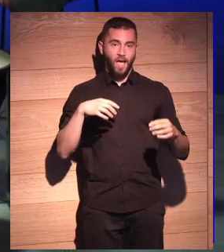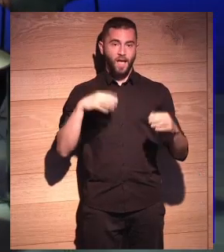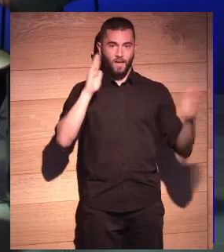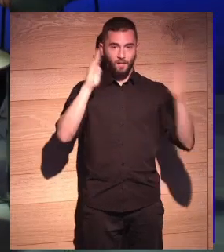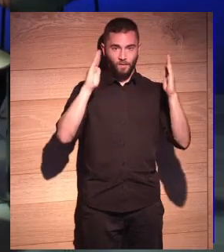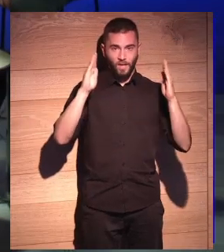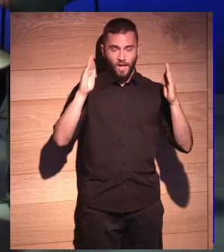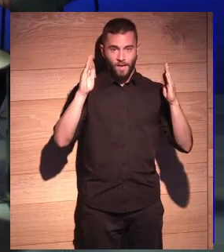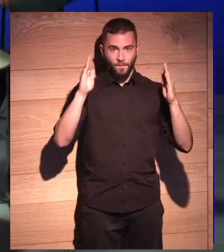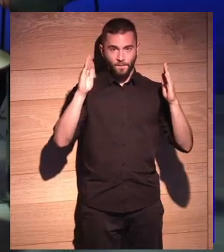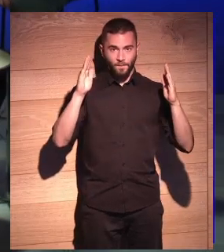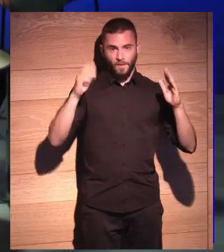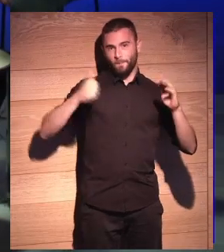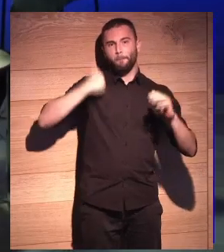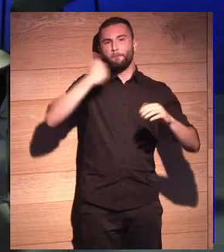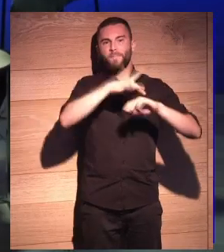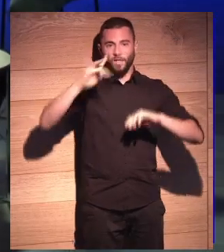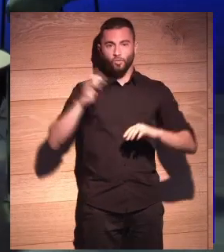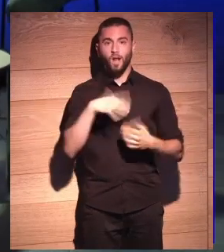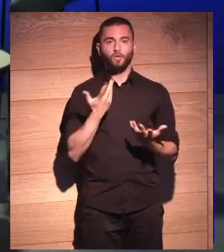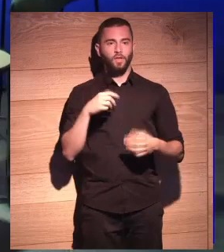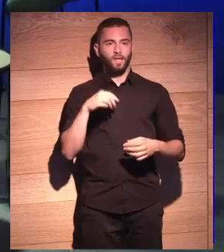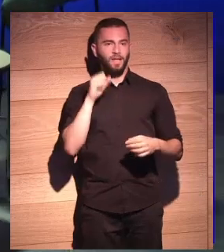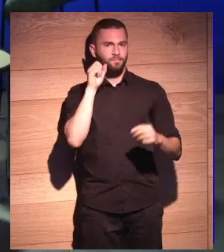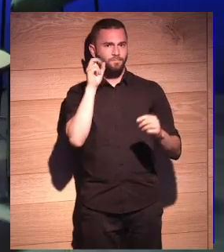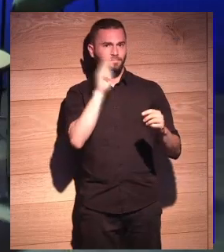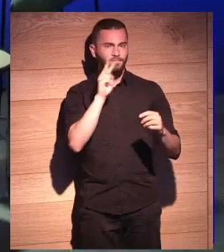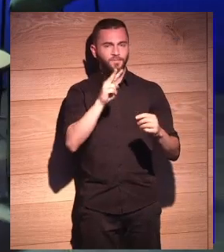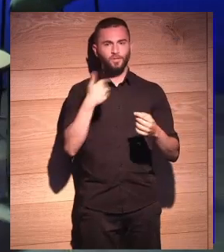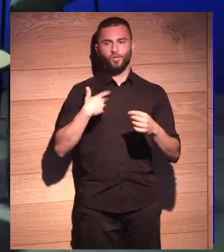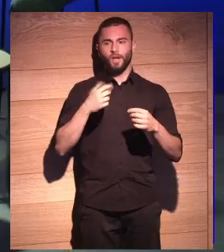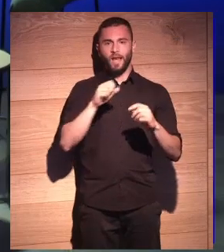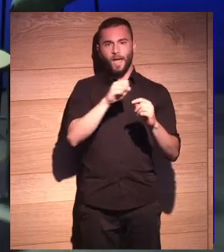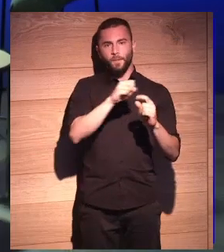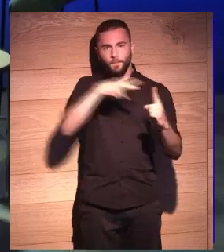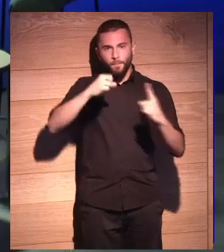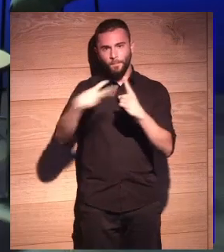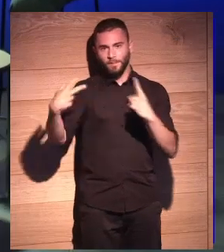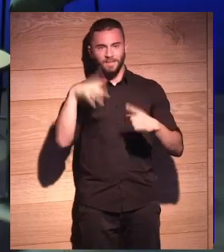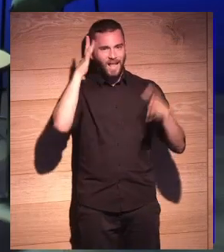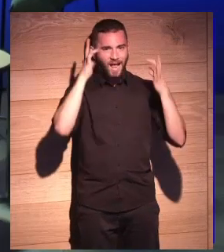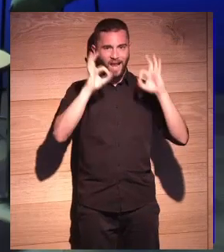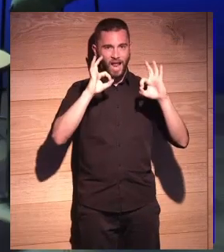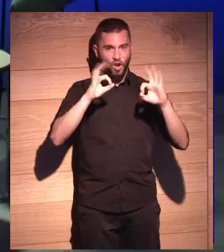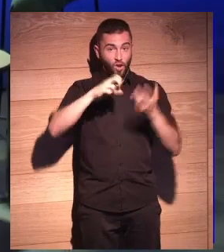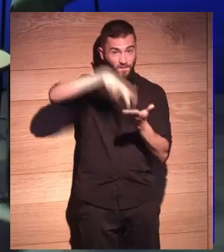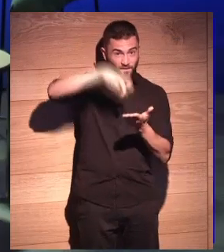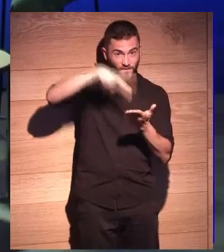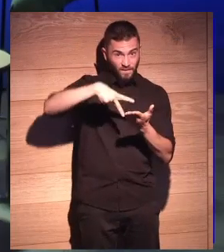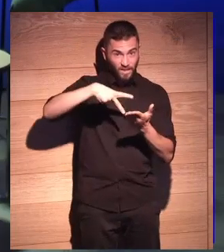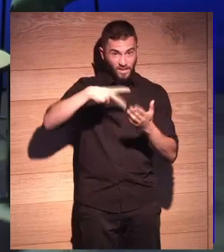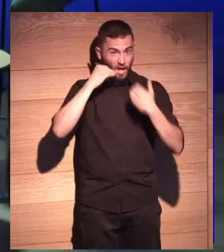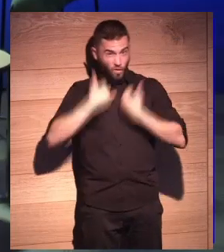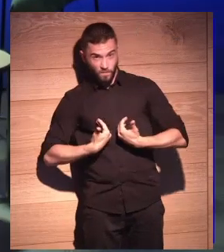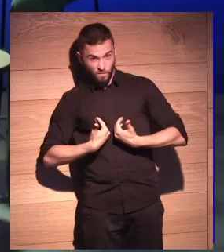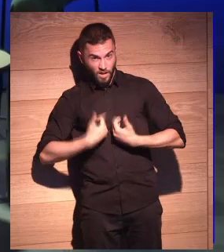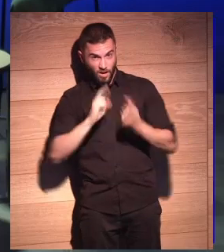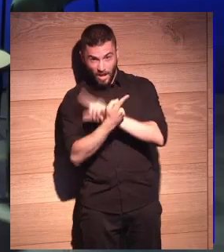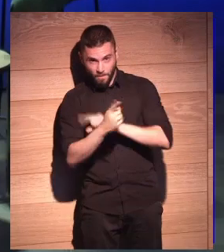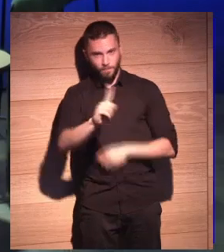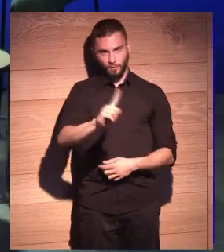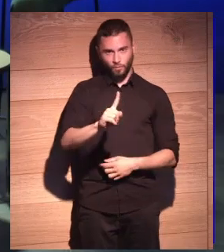see is that not the dimensions or the logic or the perspective really change